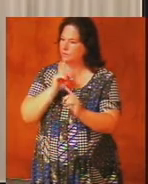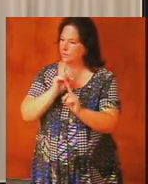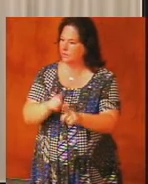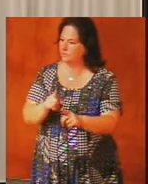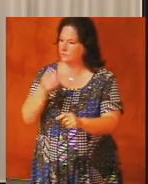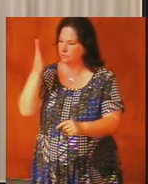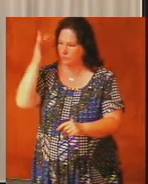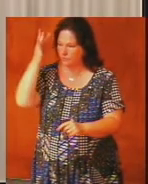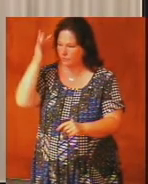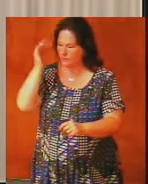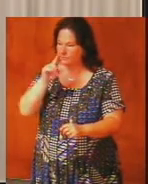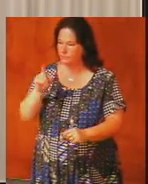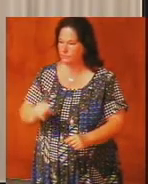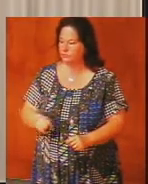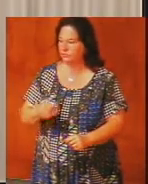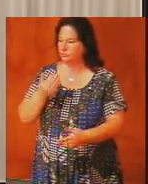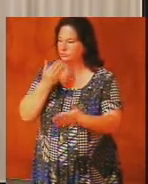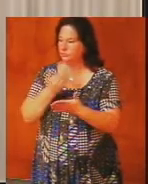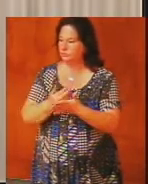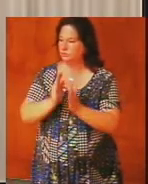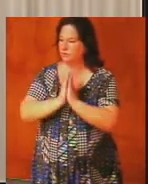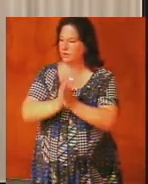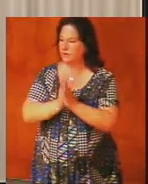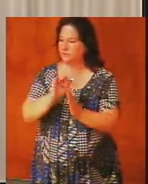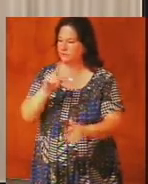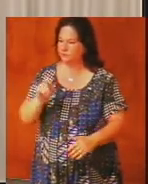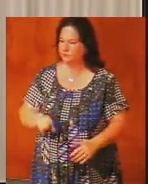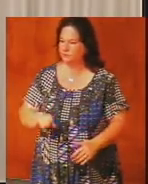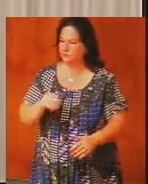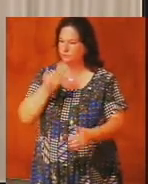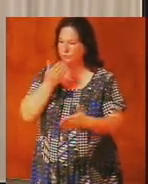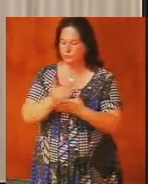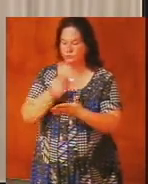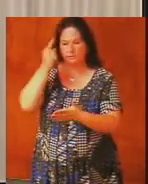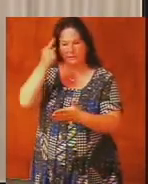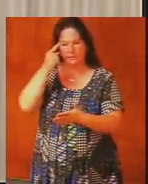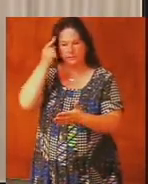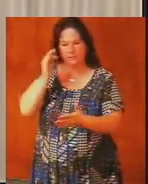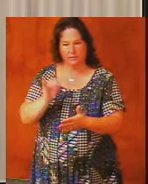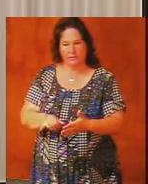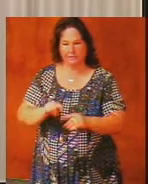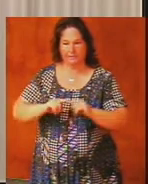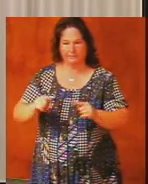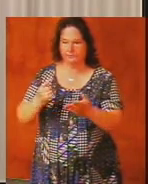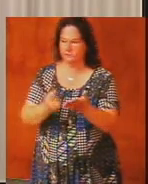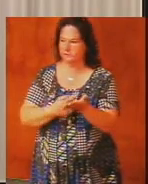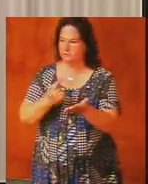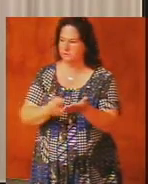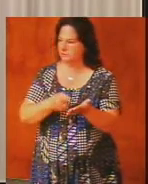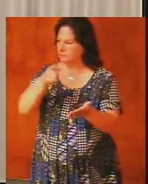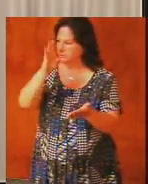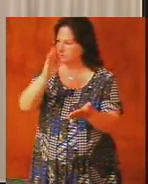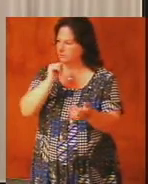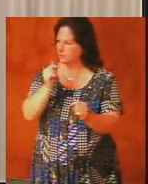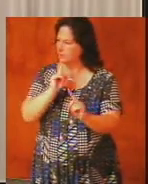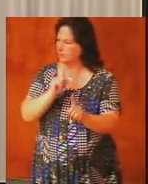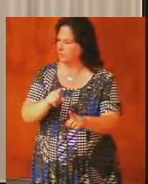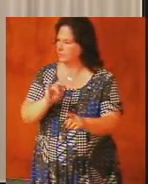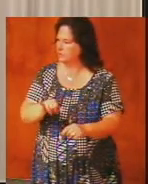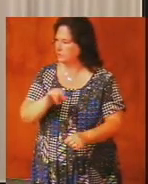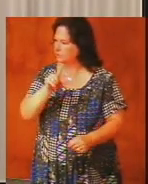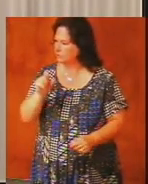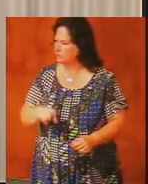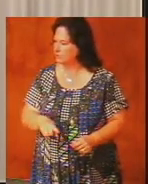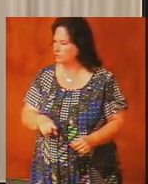question. It's good to ask the question. It's good to think about that. But sometimes God doesn't answer that question.